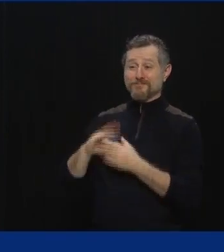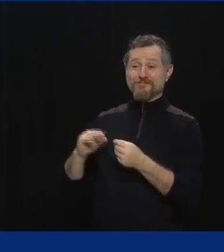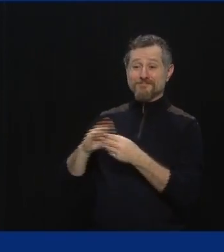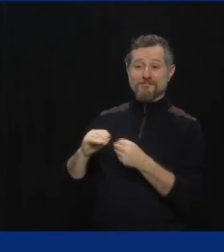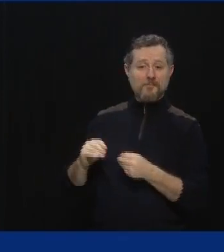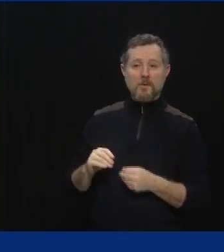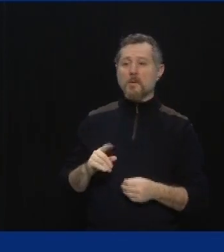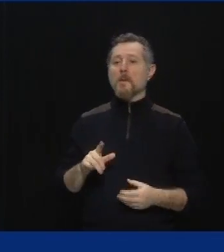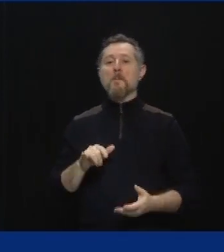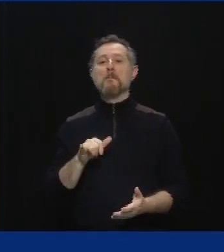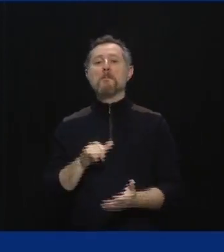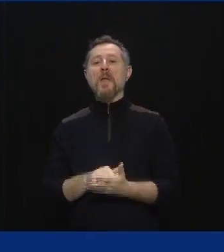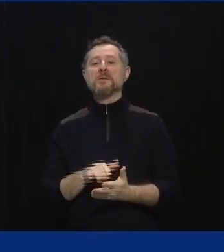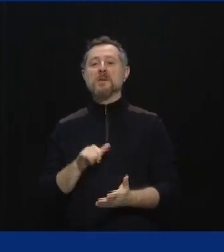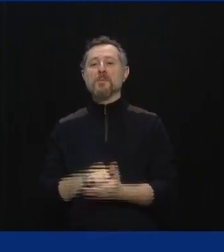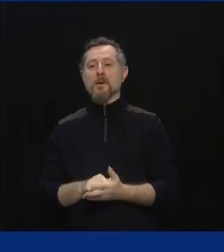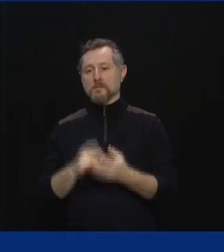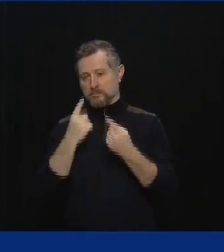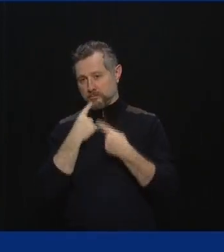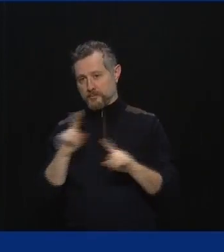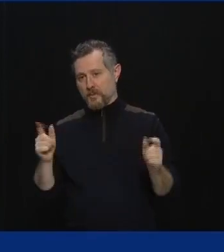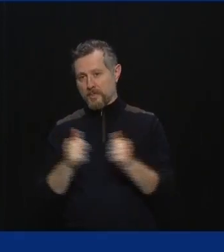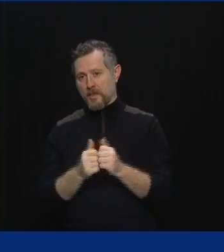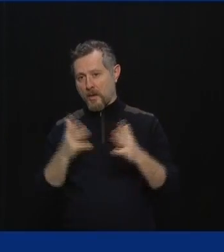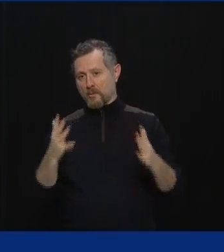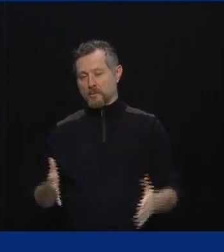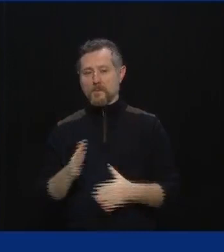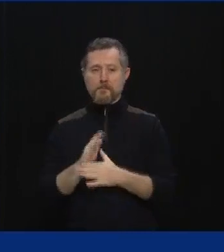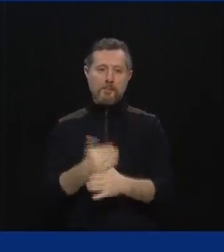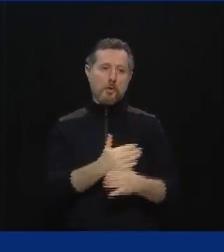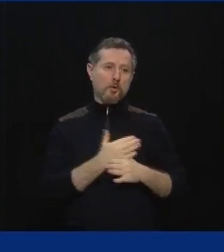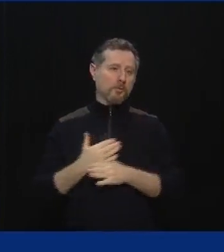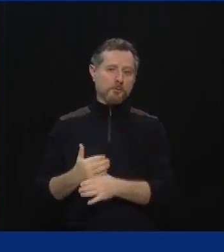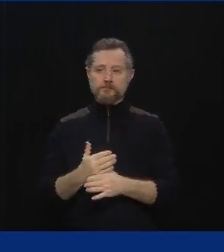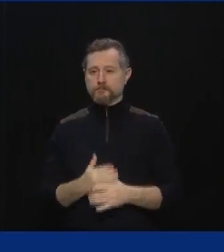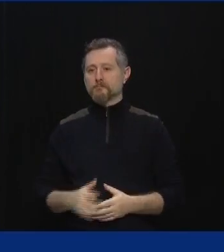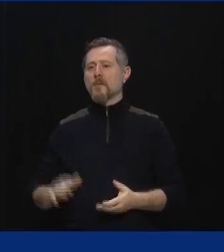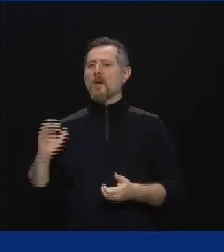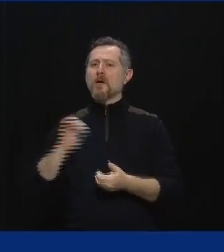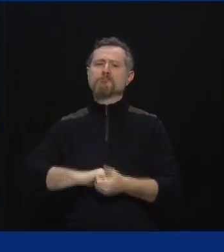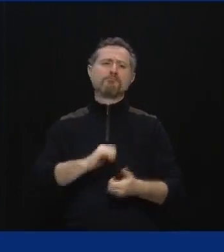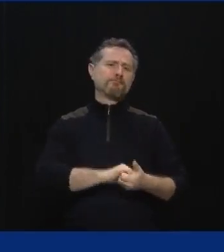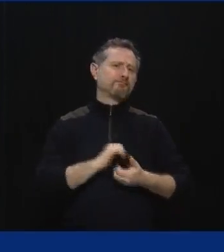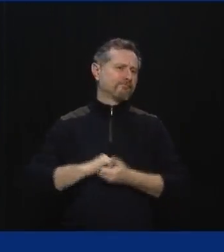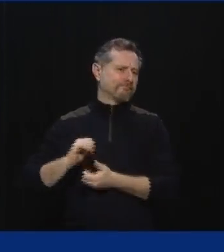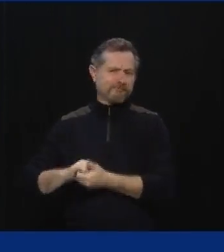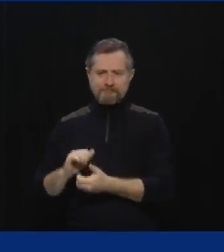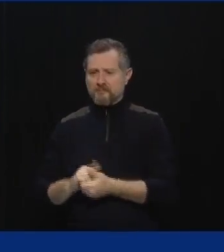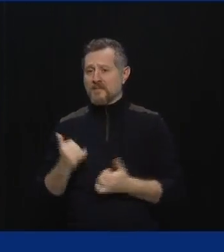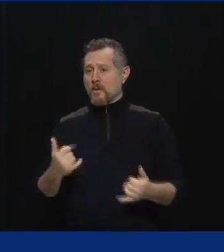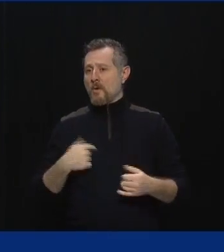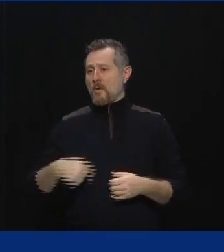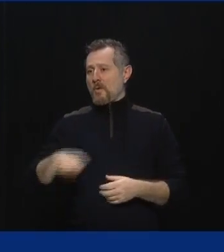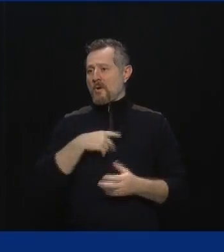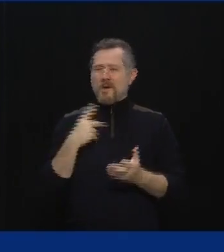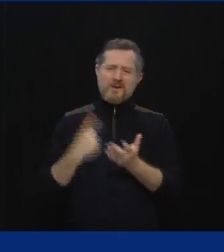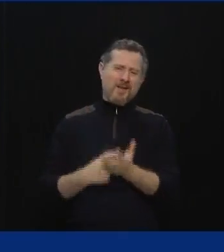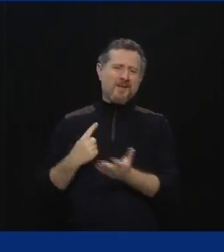happen without a partnership. And we get having, it's a national debate right now. Can it be